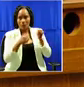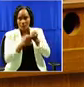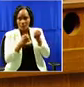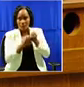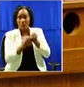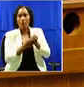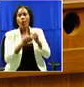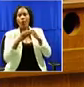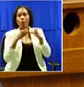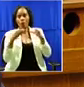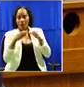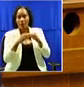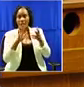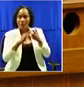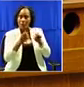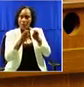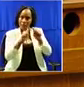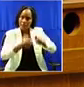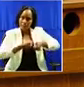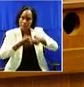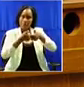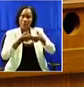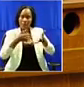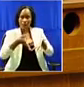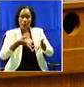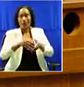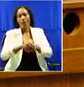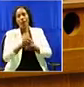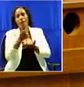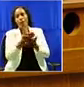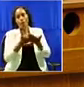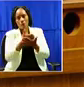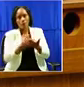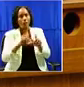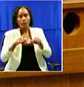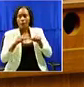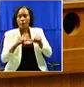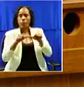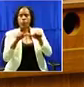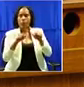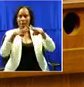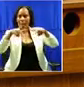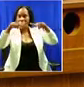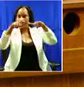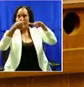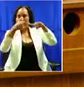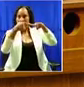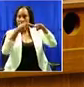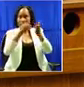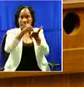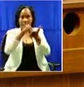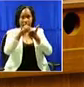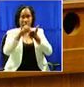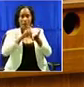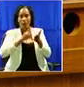recovery. We cannot sustain the current levels of debt, particularly as increasing borrowing